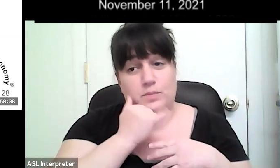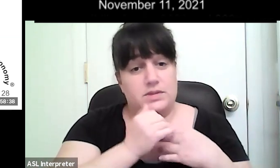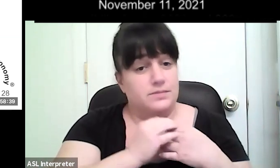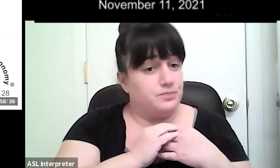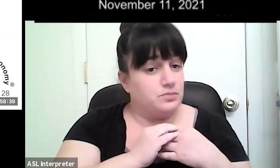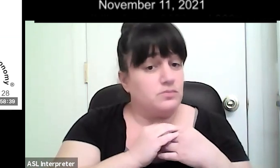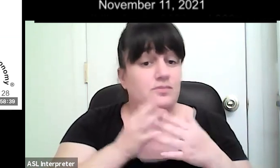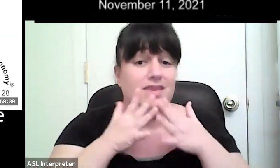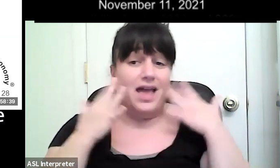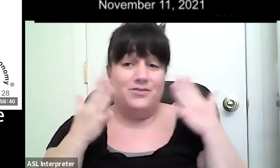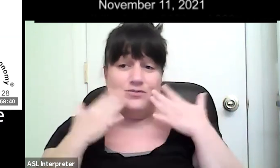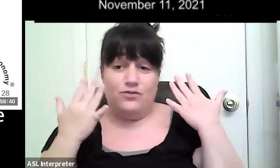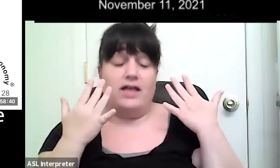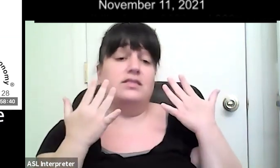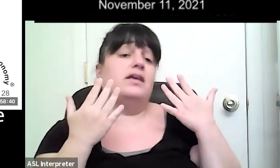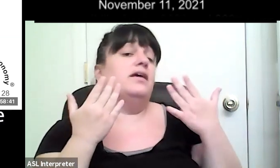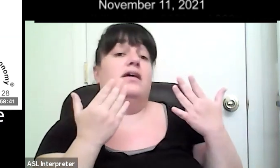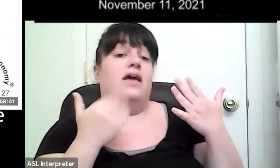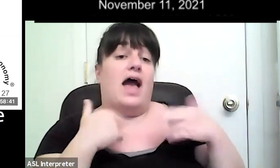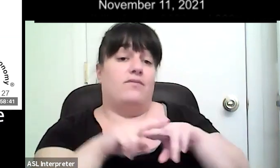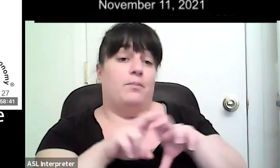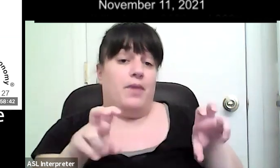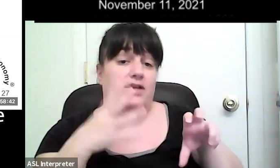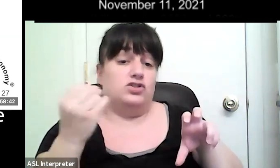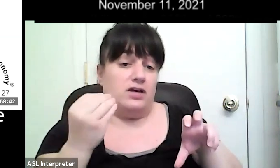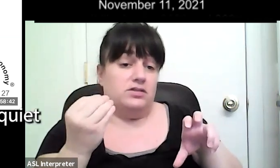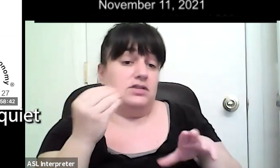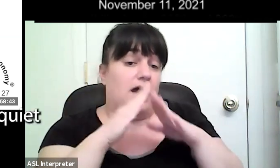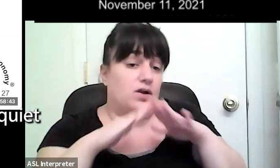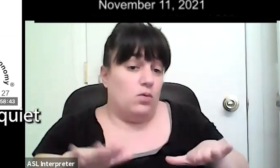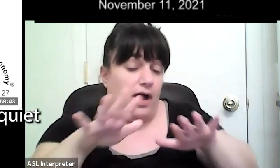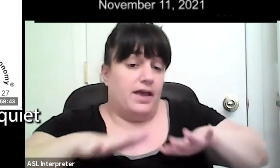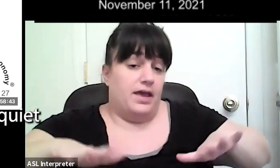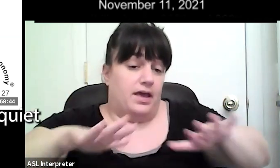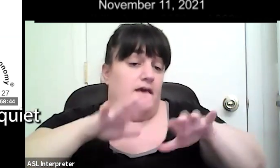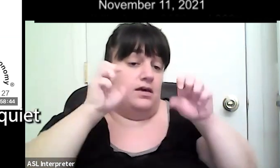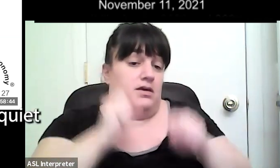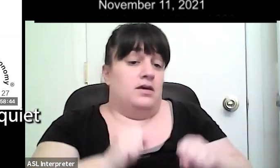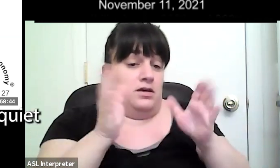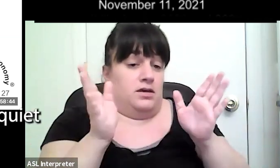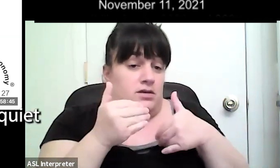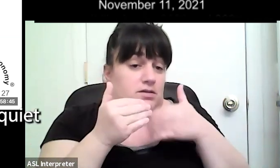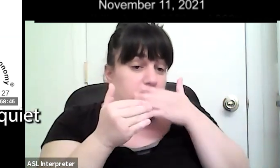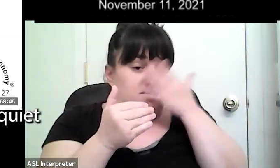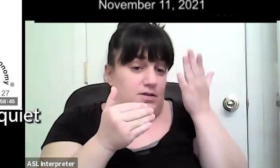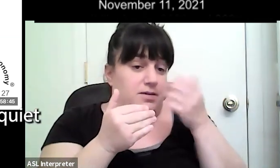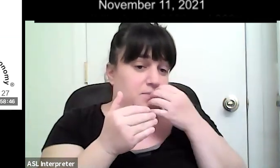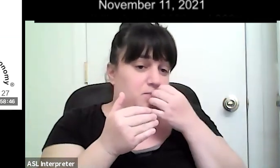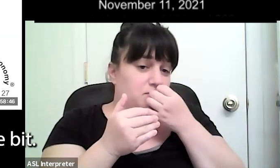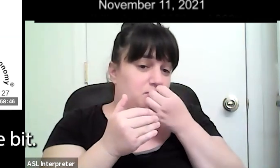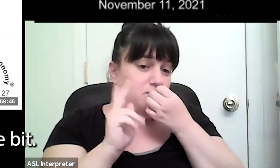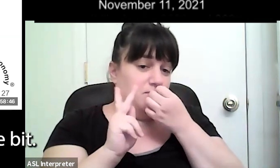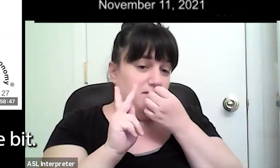and friendly? Could be a bench outside, and in a quiet area, it could be a room that can be quiet so people can